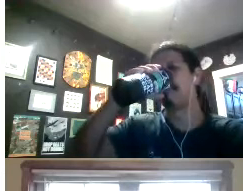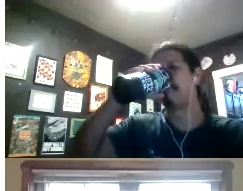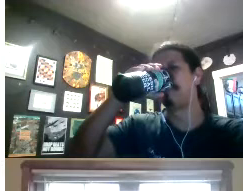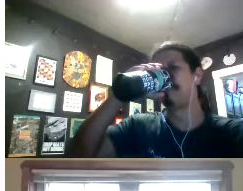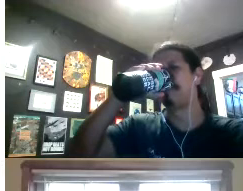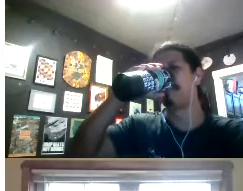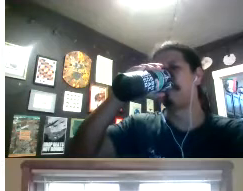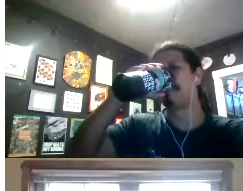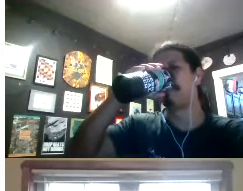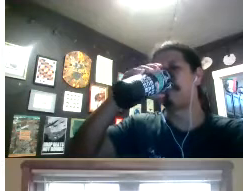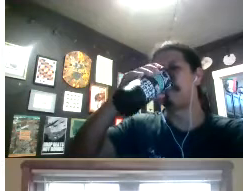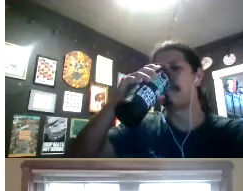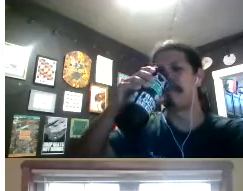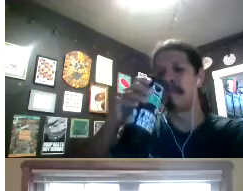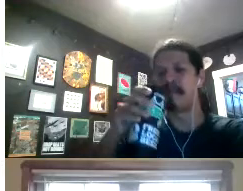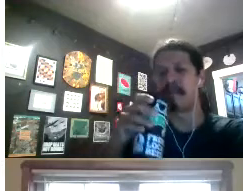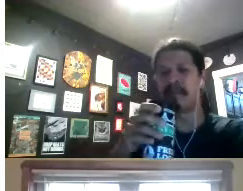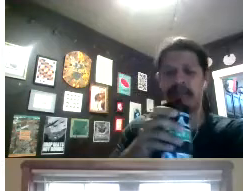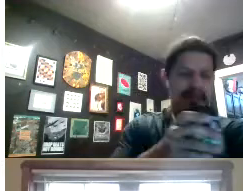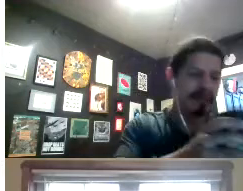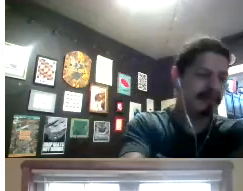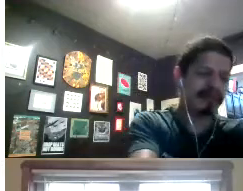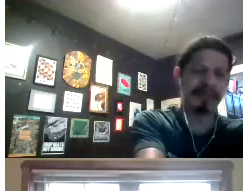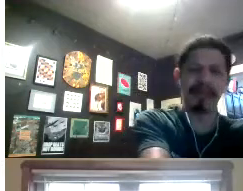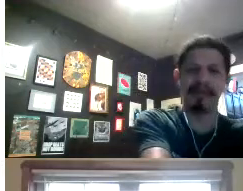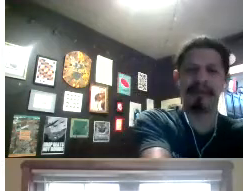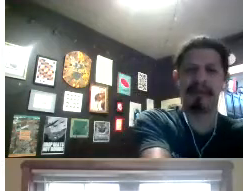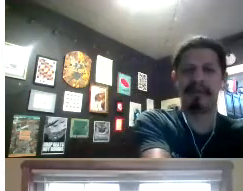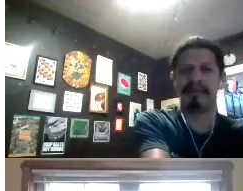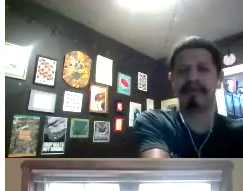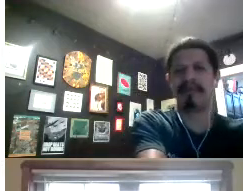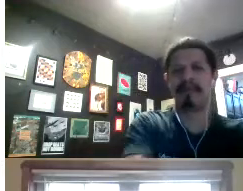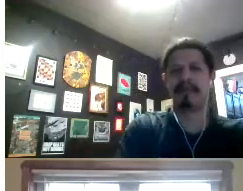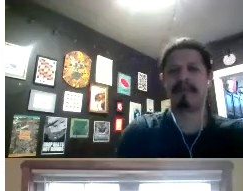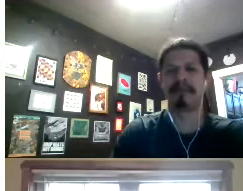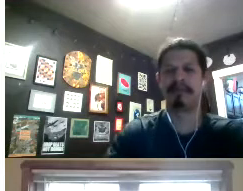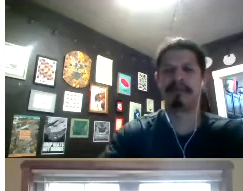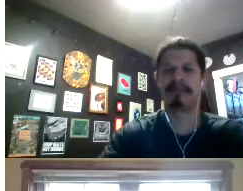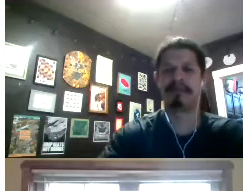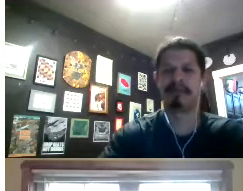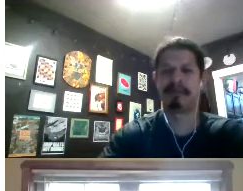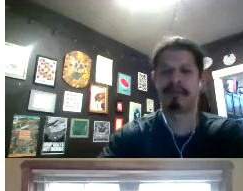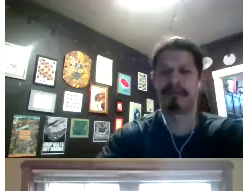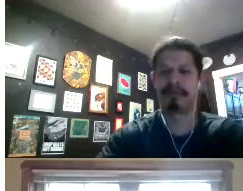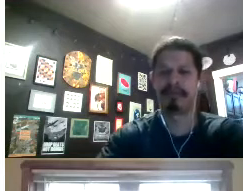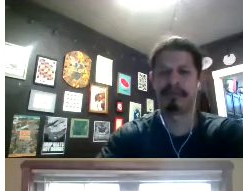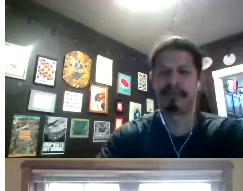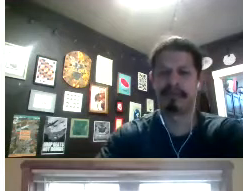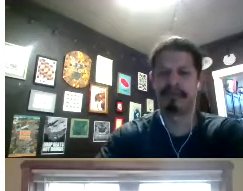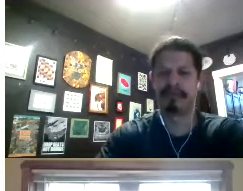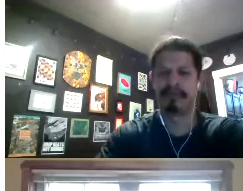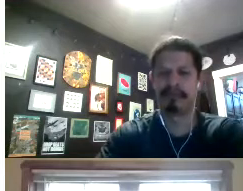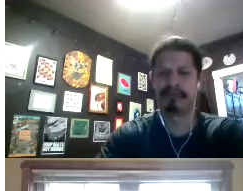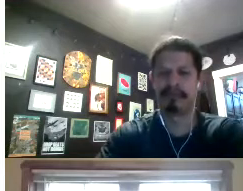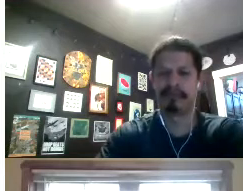these neighborhood streets. Particularly Bartlett was one that was raised over and over again as being the place that people